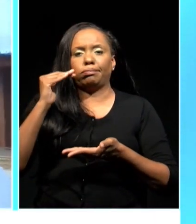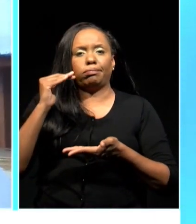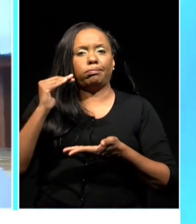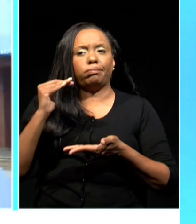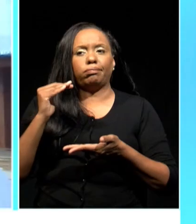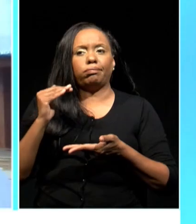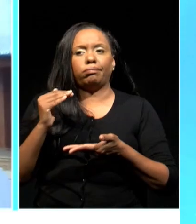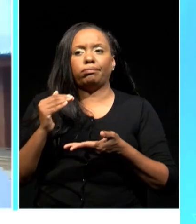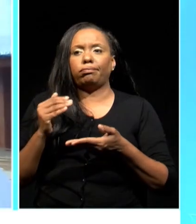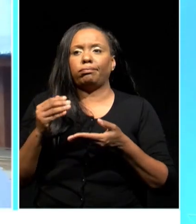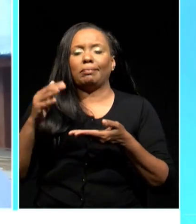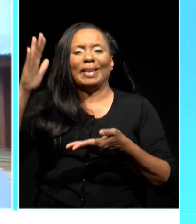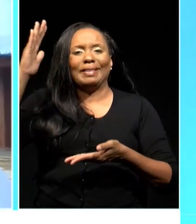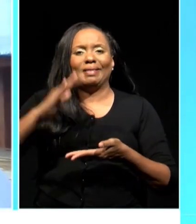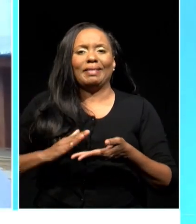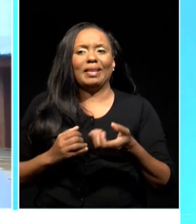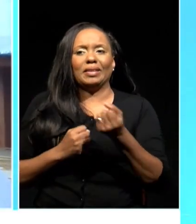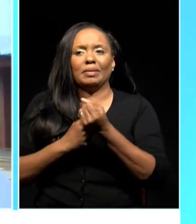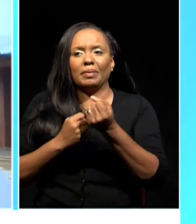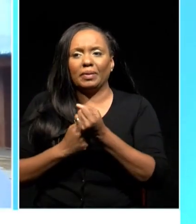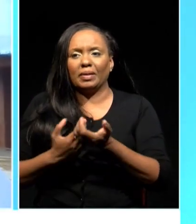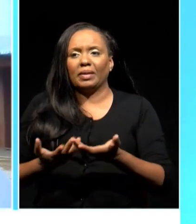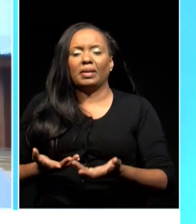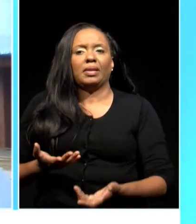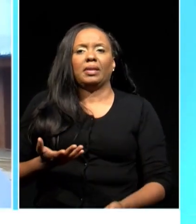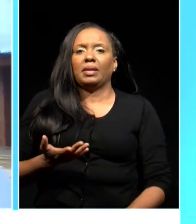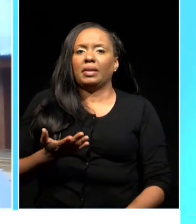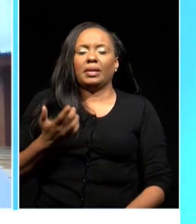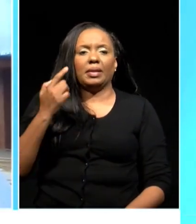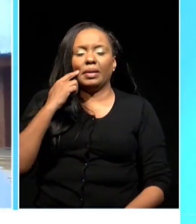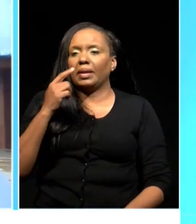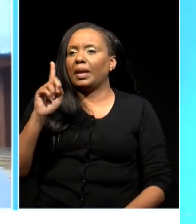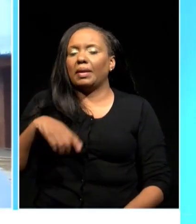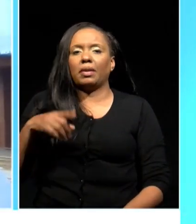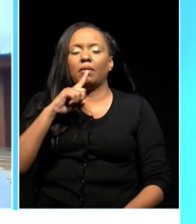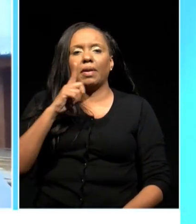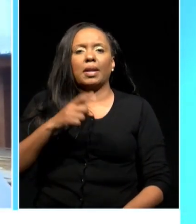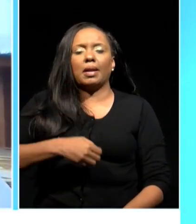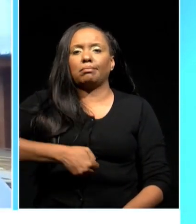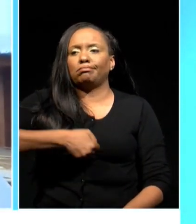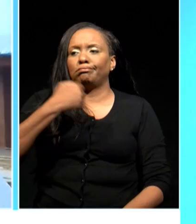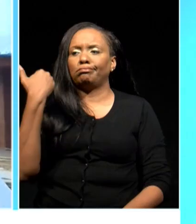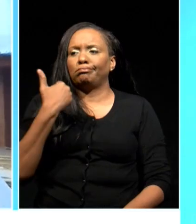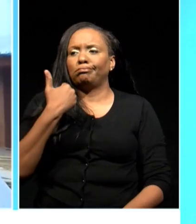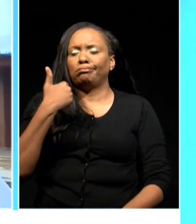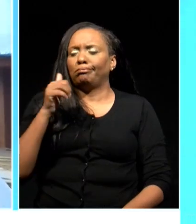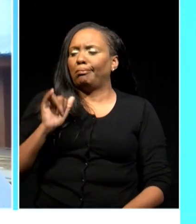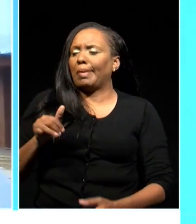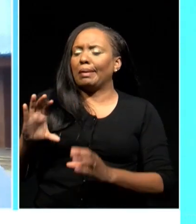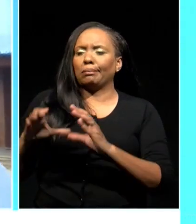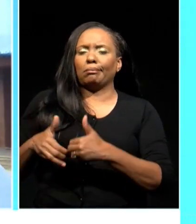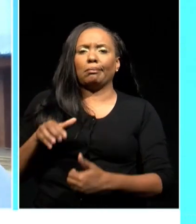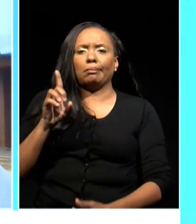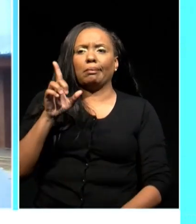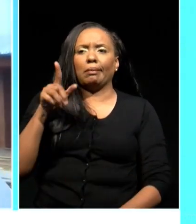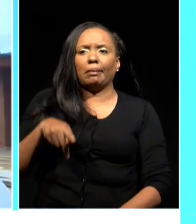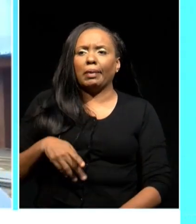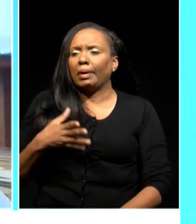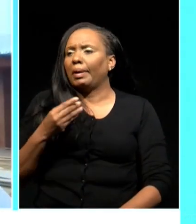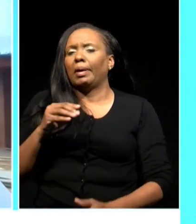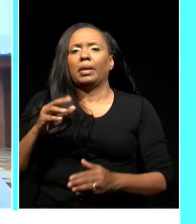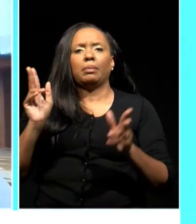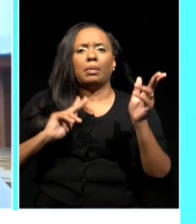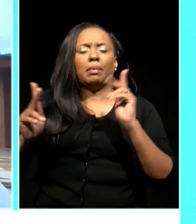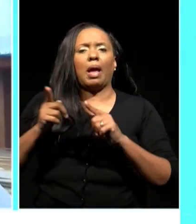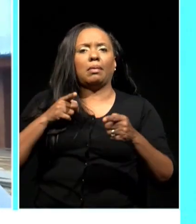you would have to get rid of that party in relation to governing, in relation to the particular elements that were in charge of it at that time. And